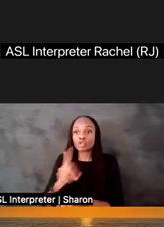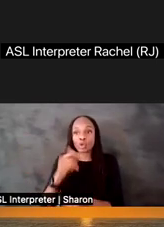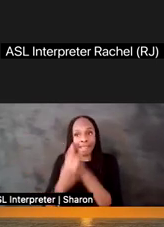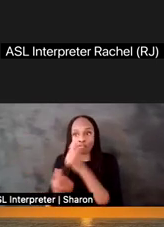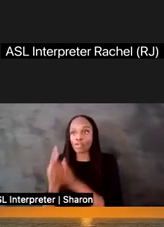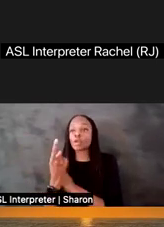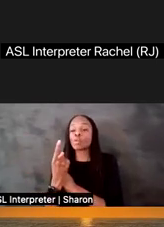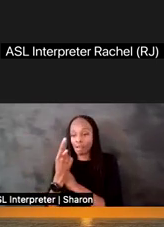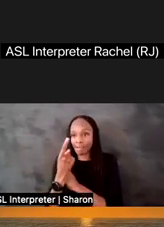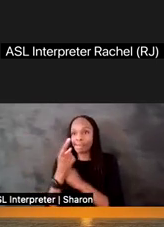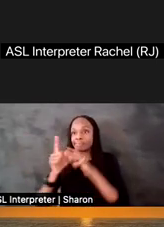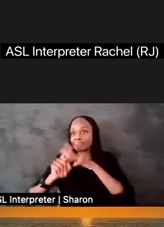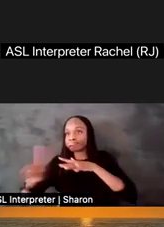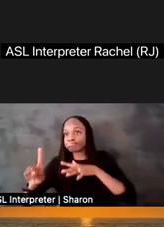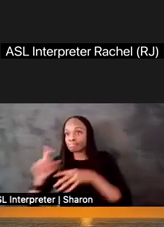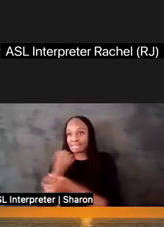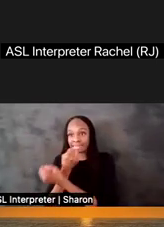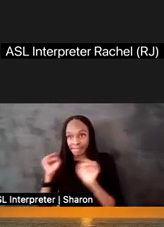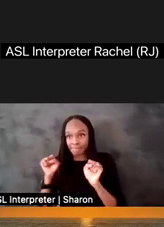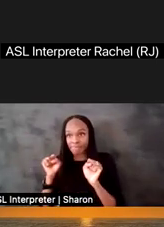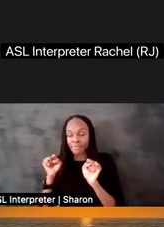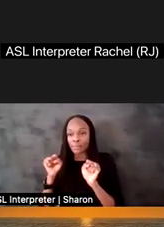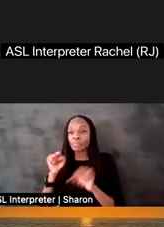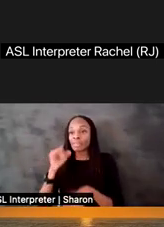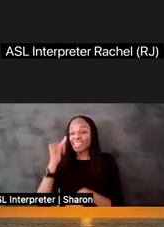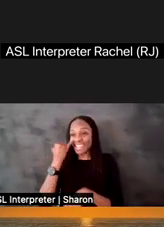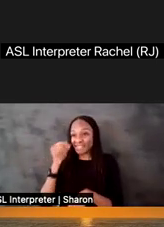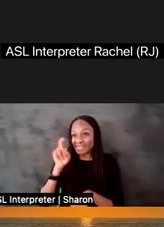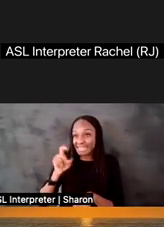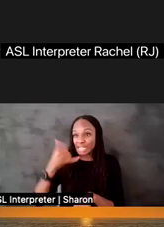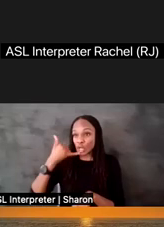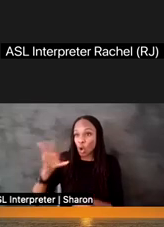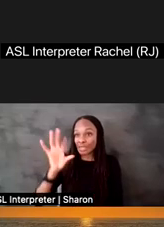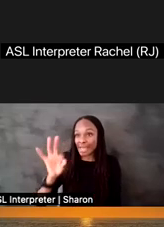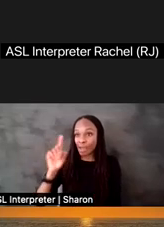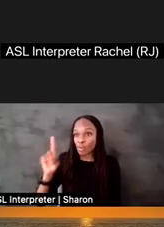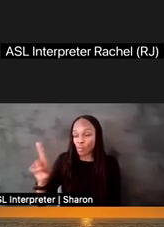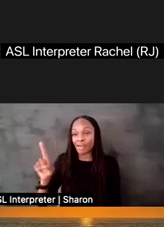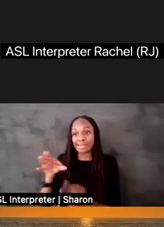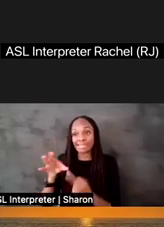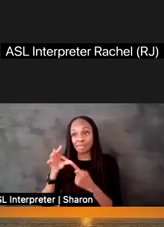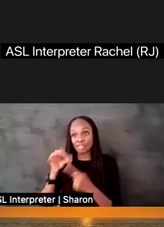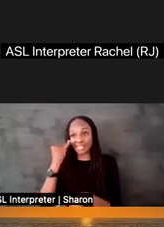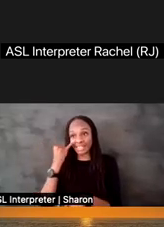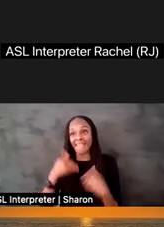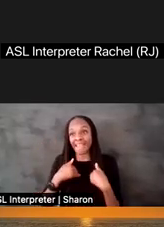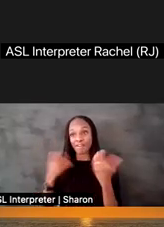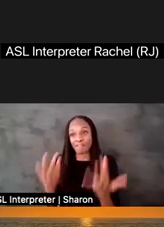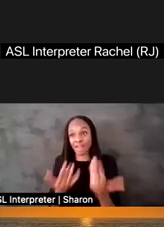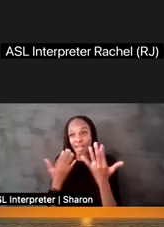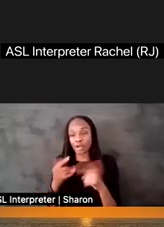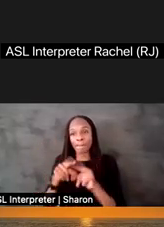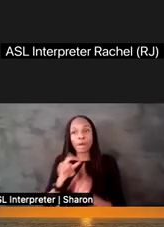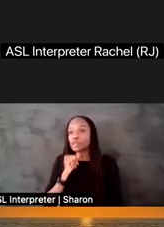out safely and if needed, calling 911, especially in case of a fire, but not going